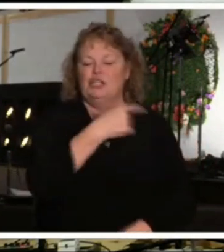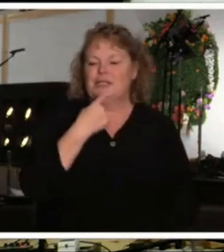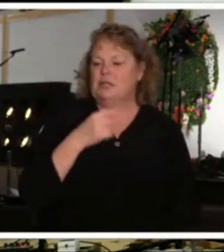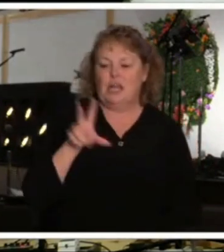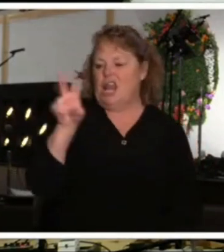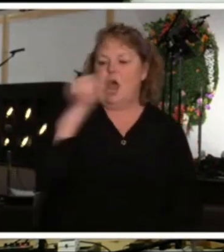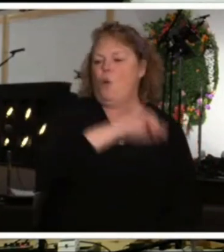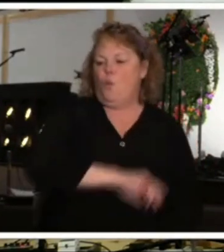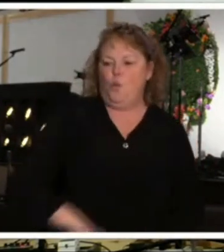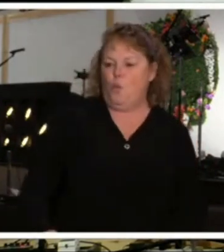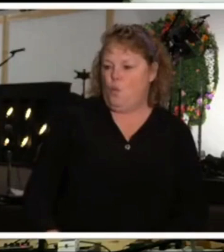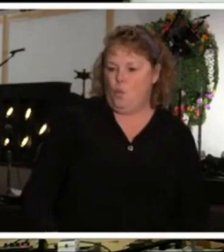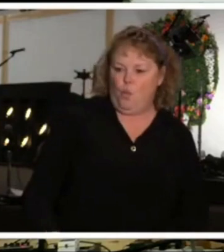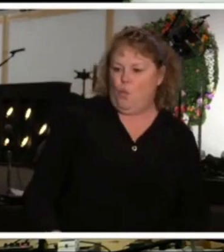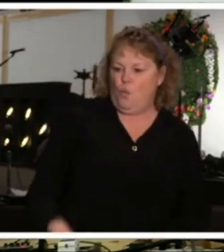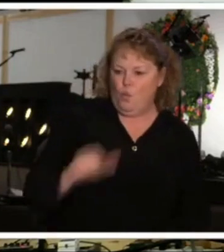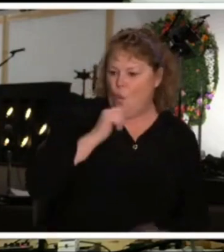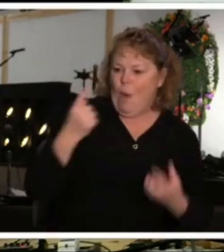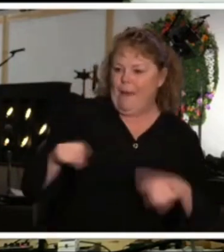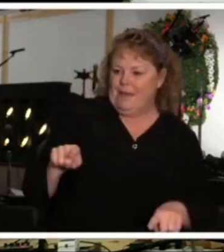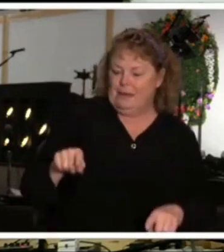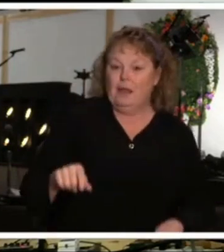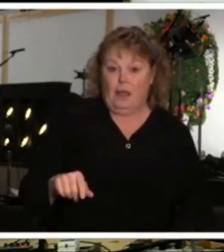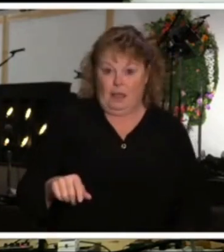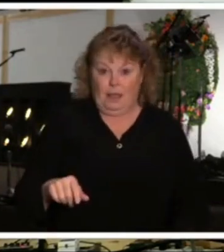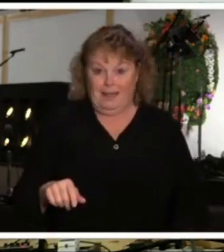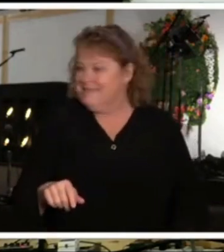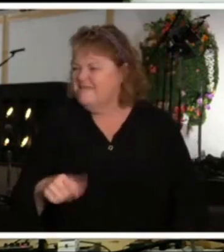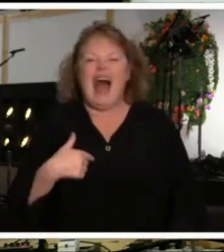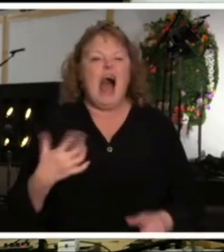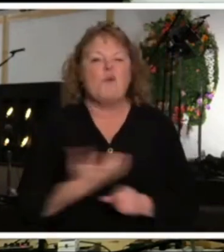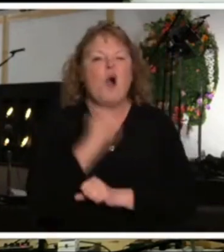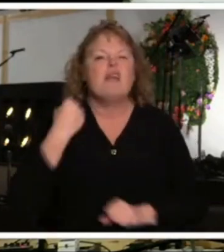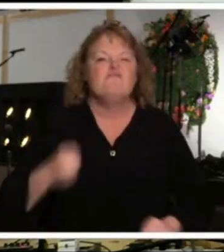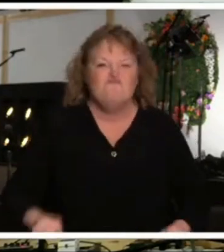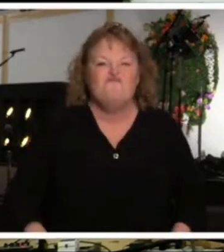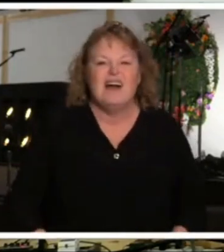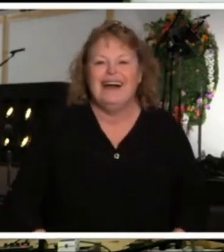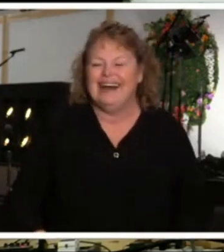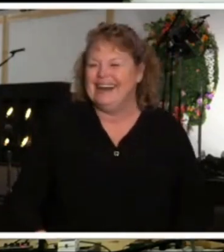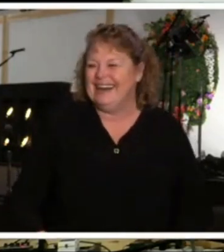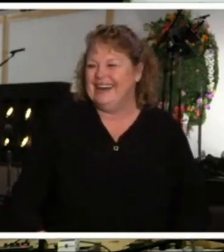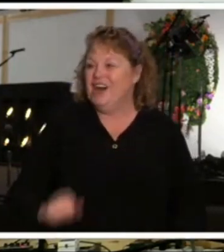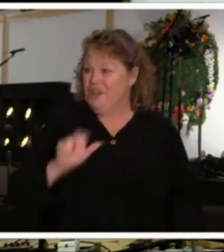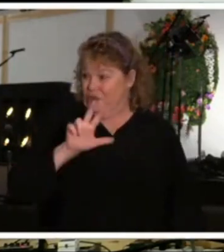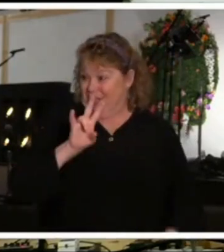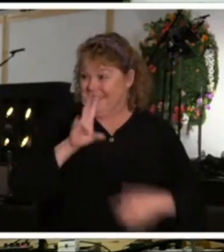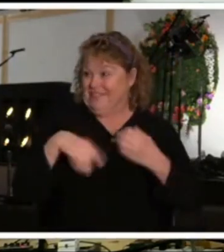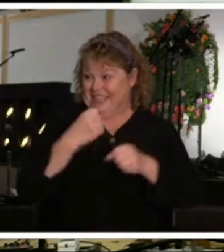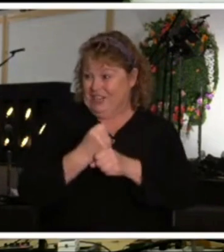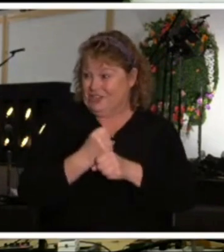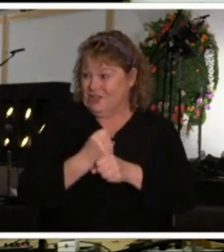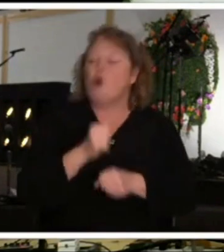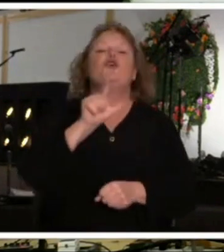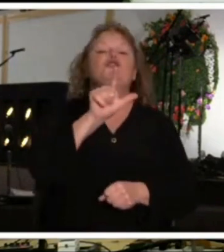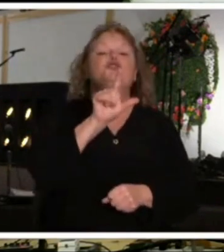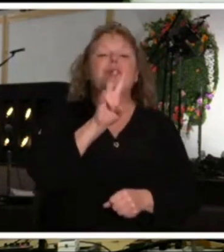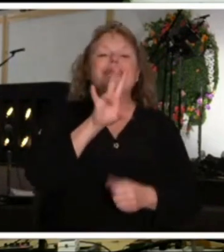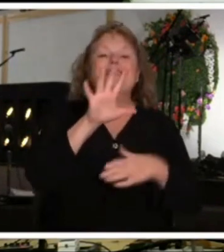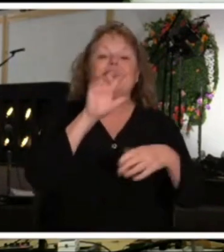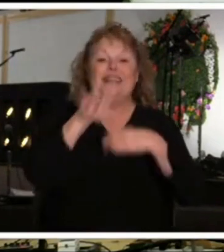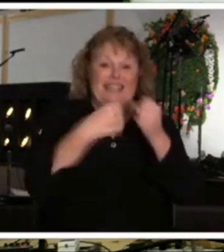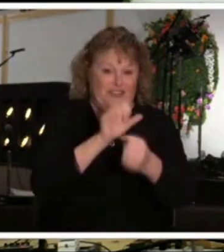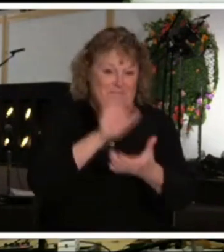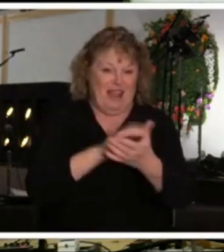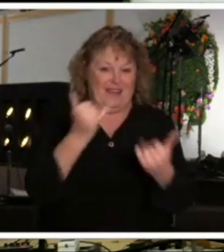you're not. 27 years. I was right. I won 27 years. Yeah. 27 years. Anyway.